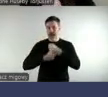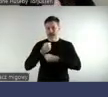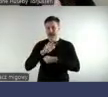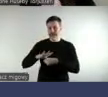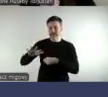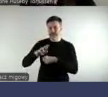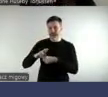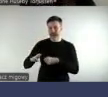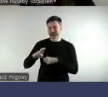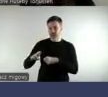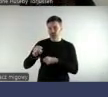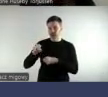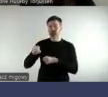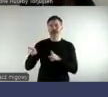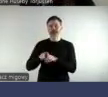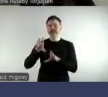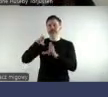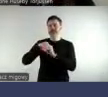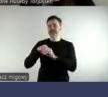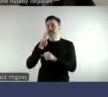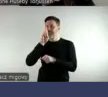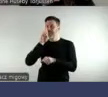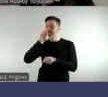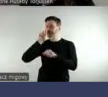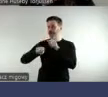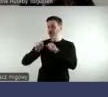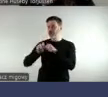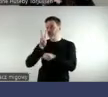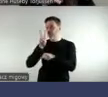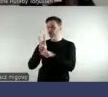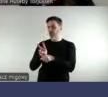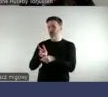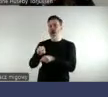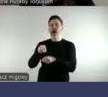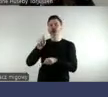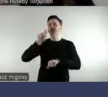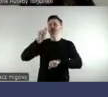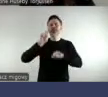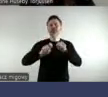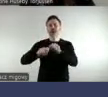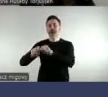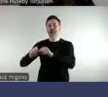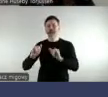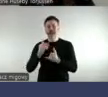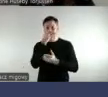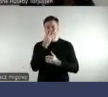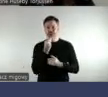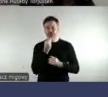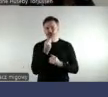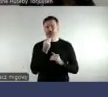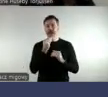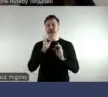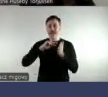we have the task of overseeing implementation and effectiveness in municipality work on emergency